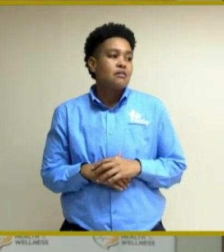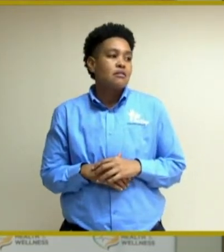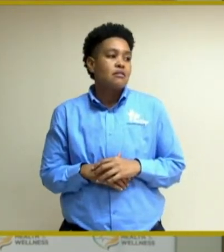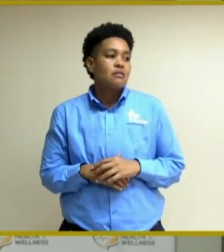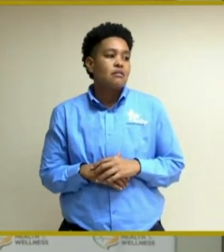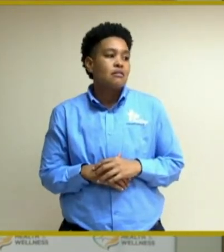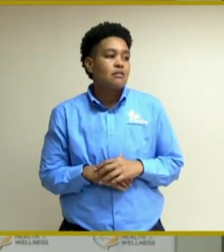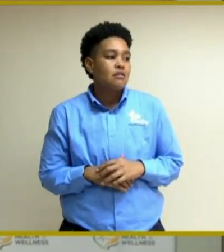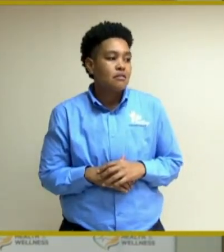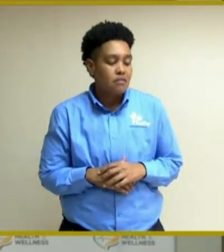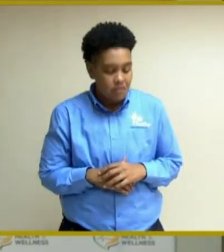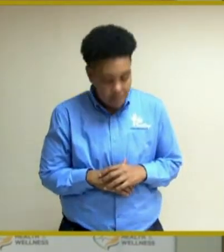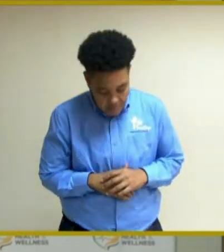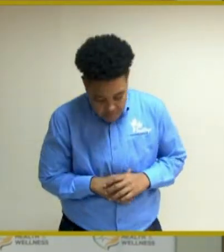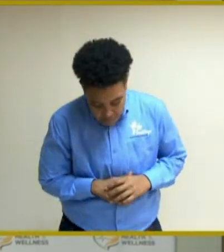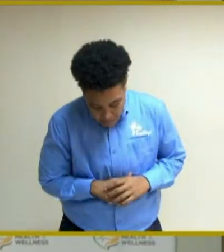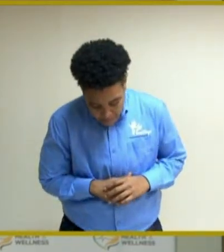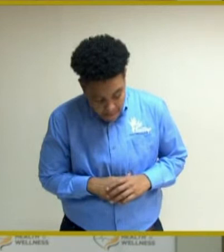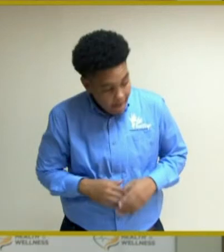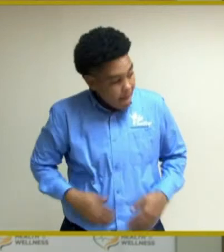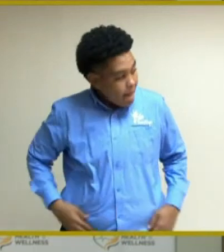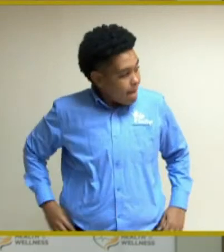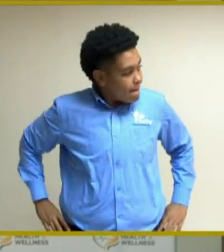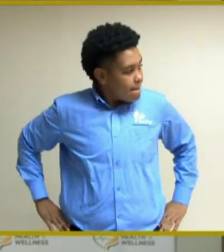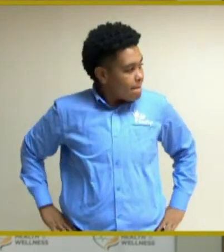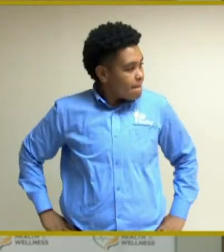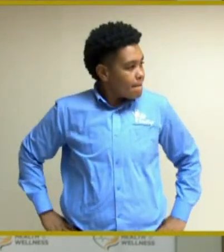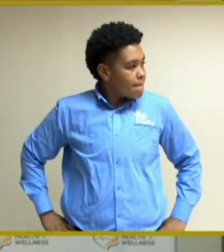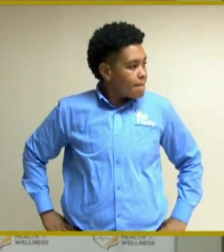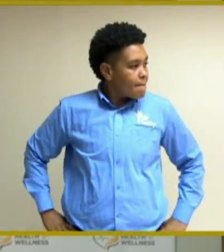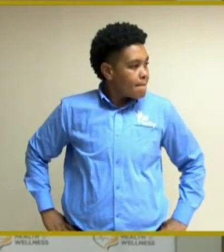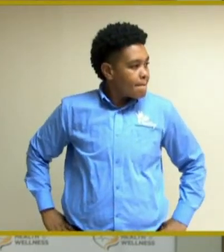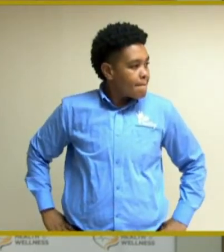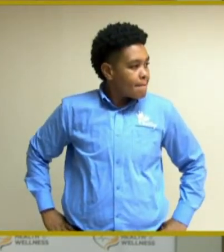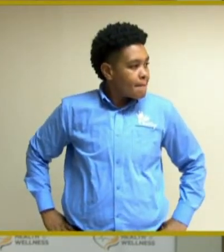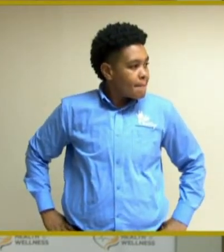And then 3,